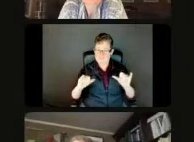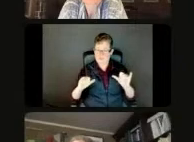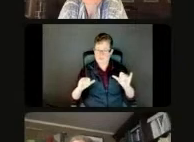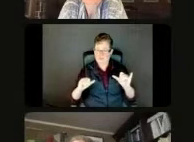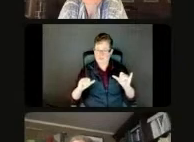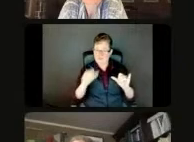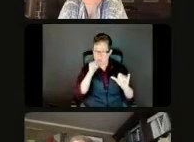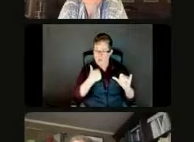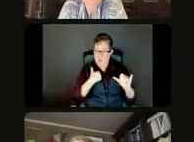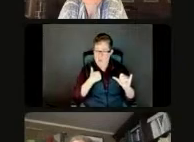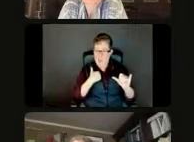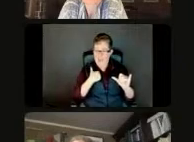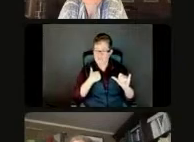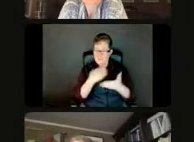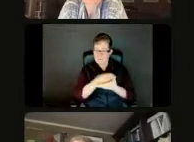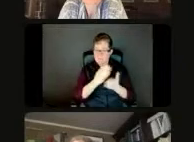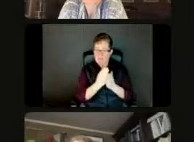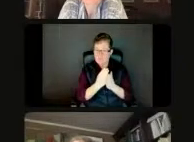is a little over